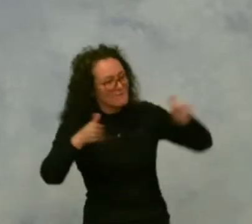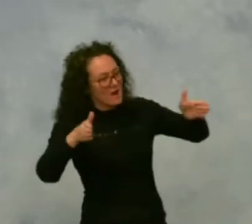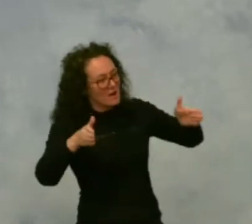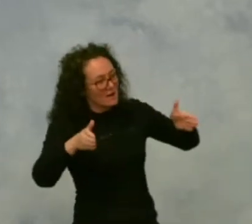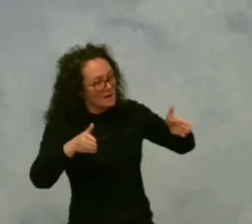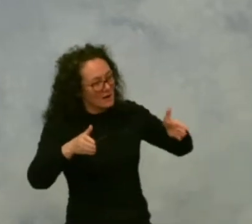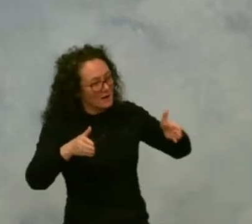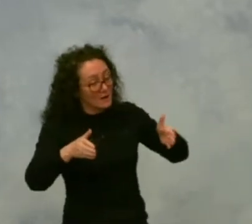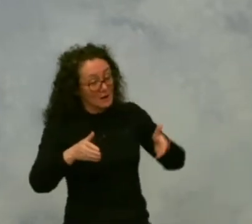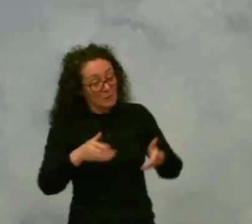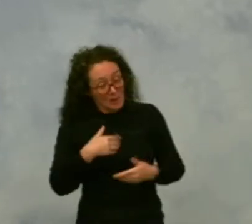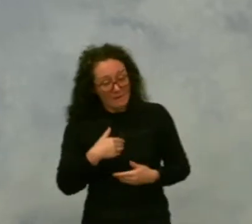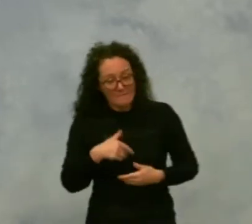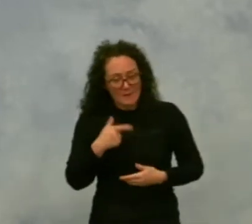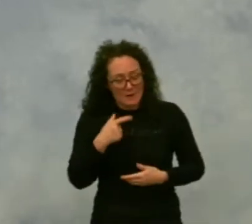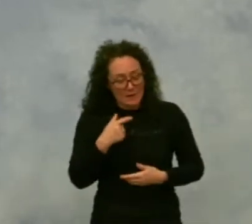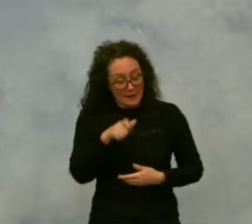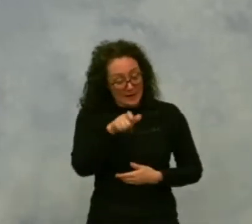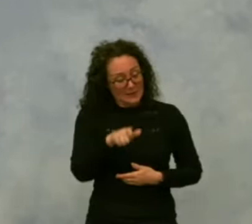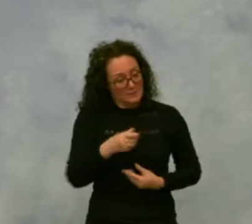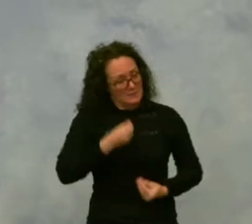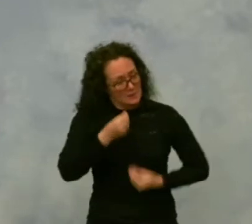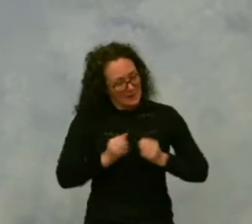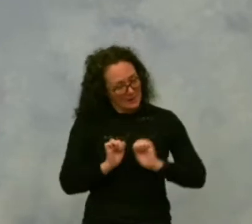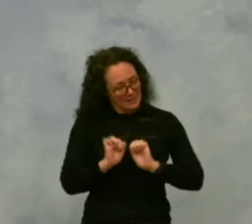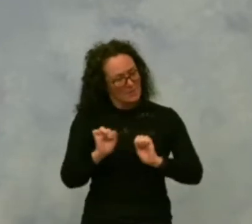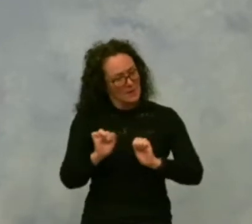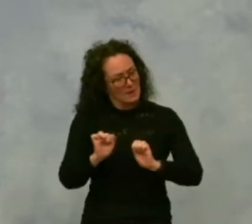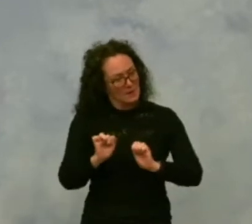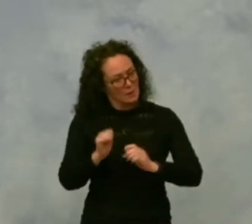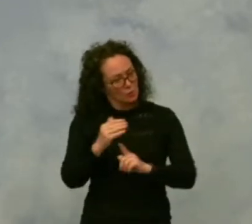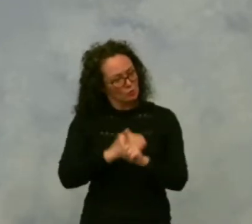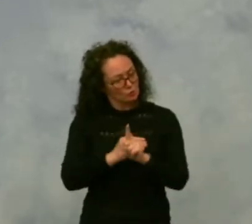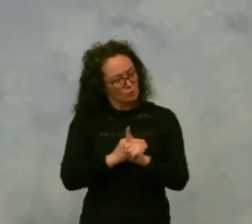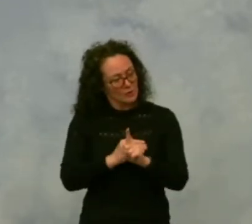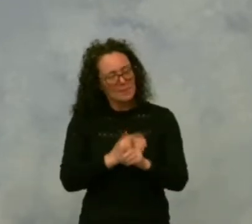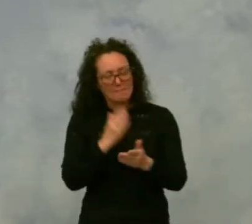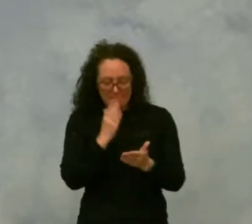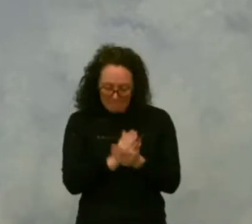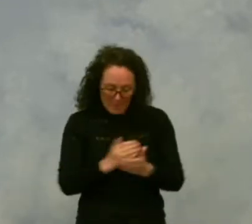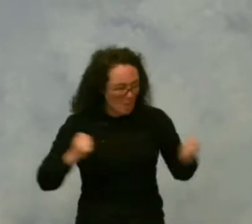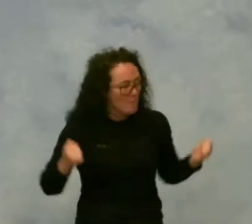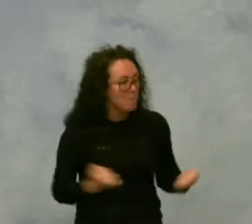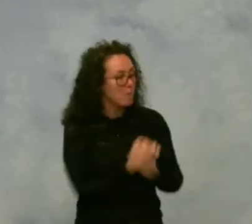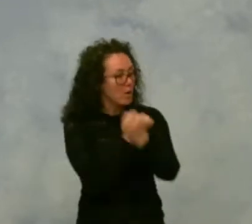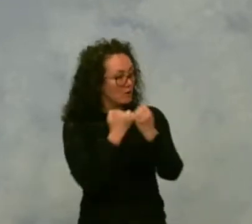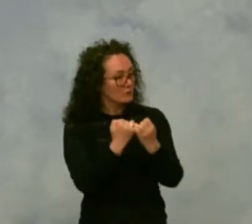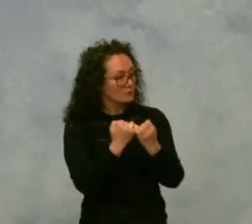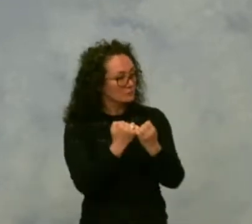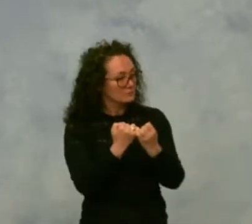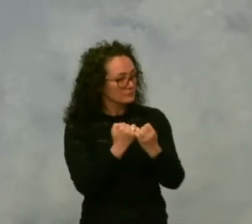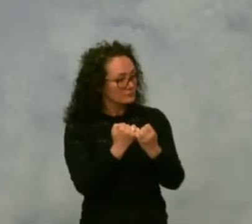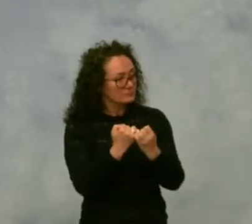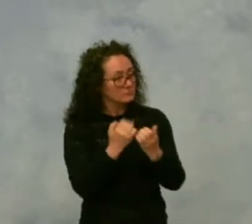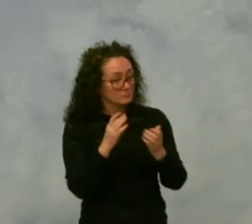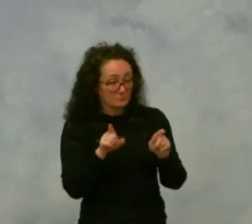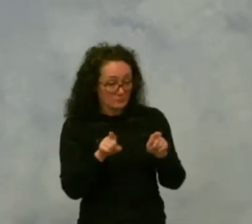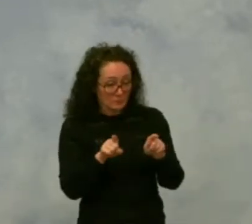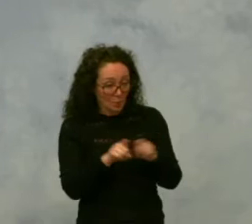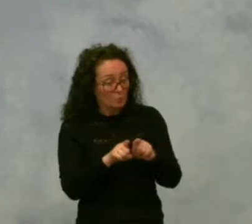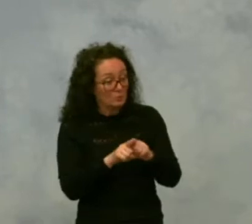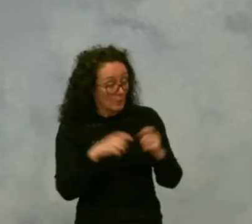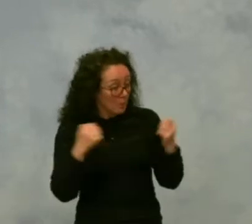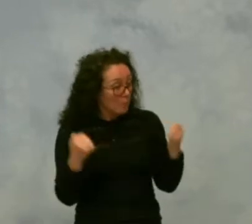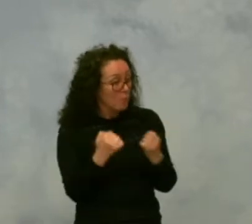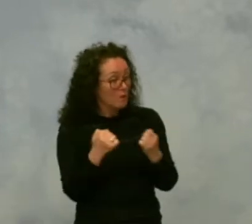they came through. That has been really powerful and has proven to be quite successful on our social care side,